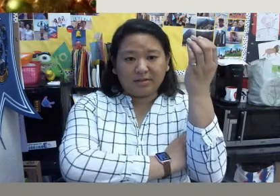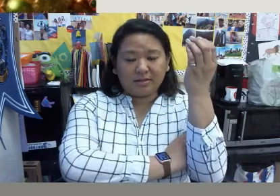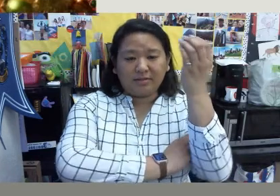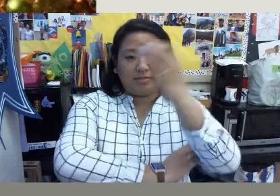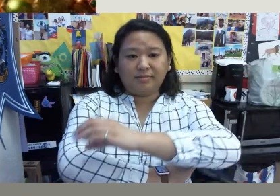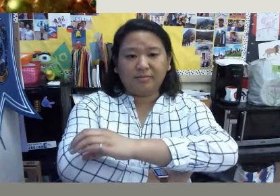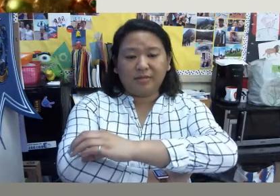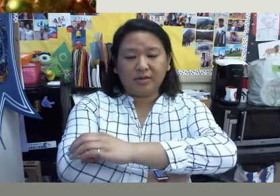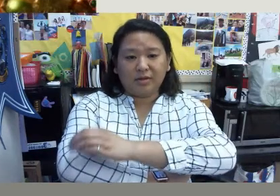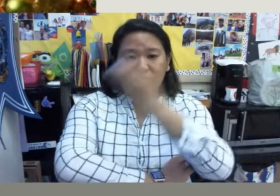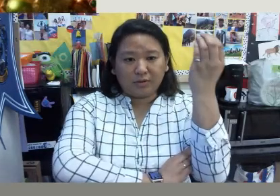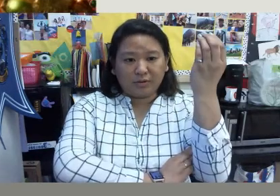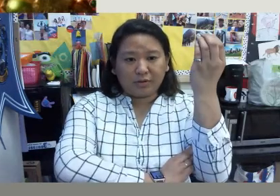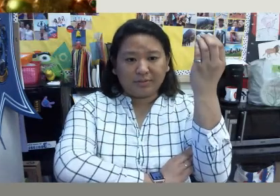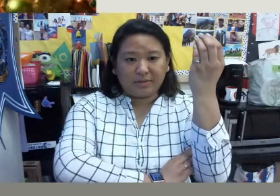Christmas.